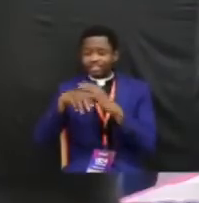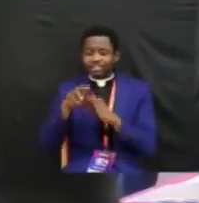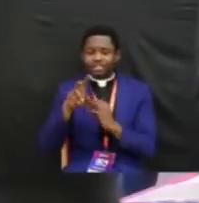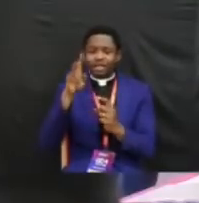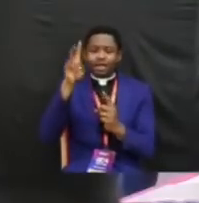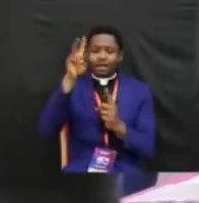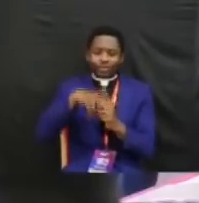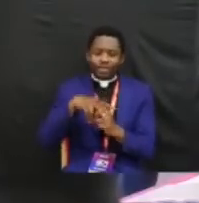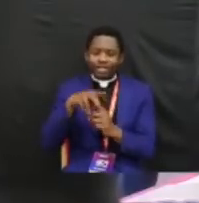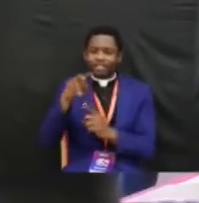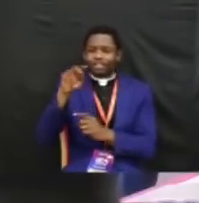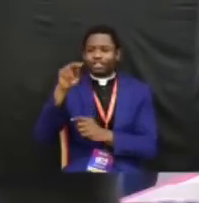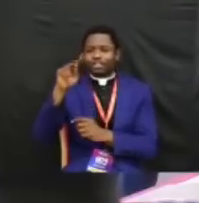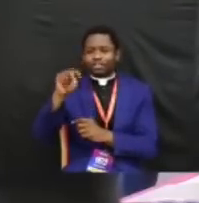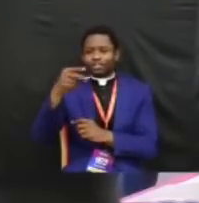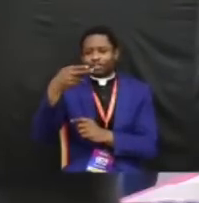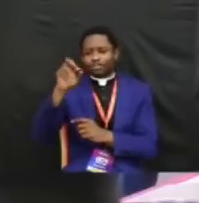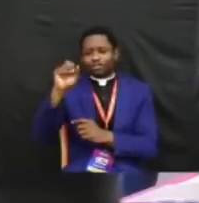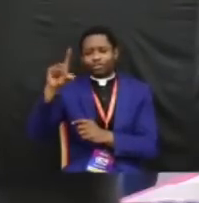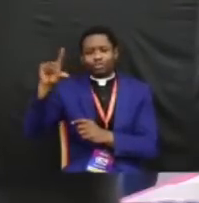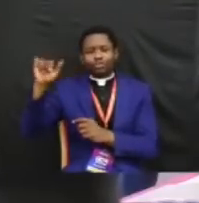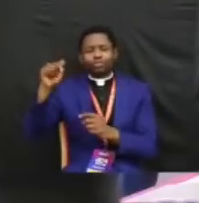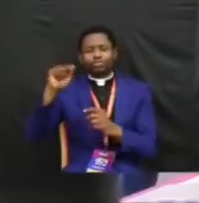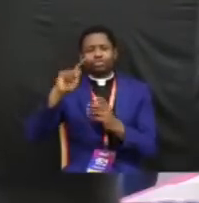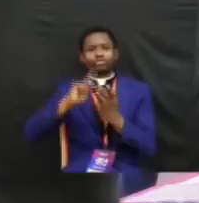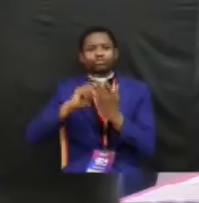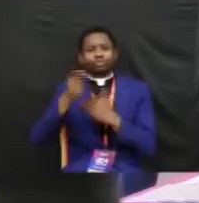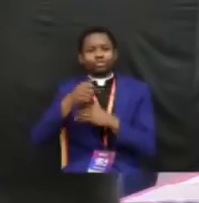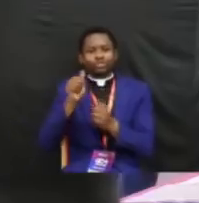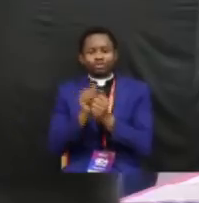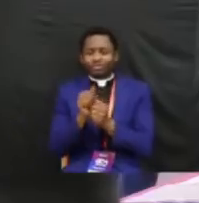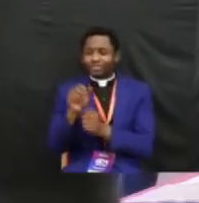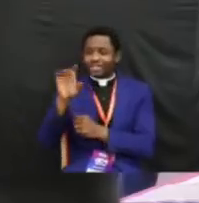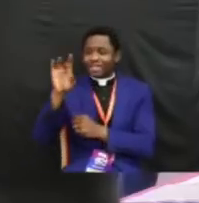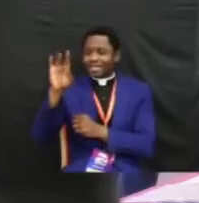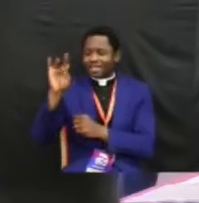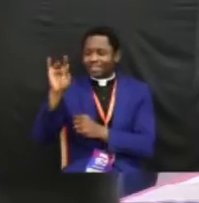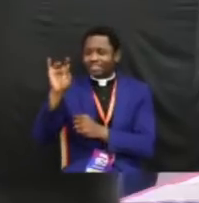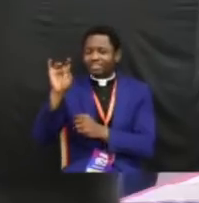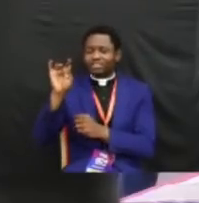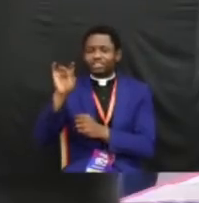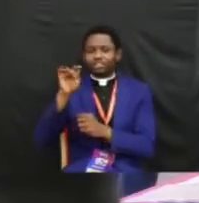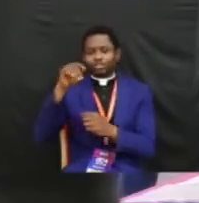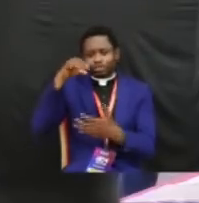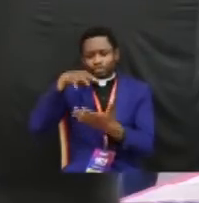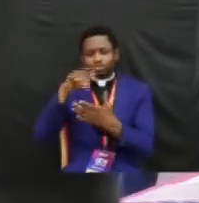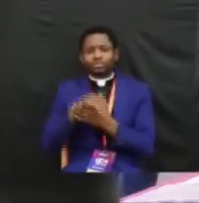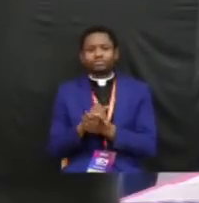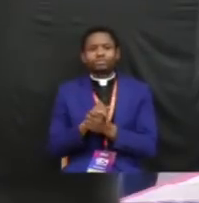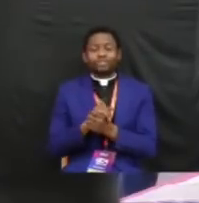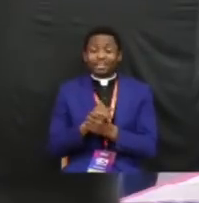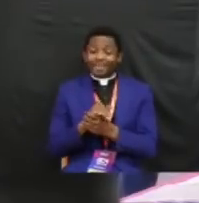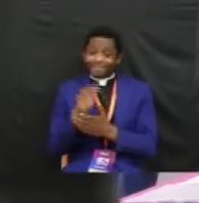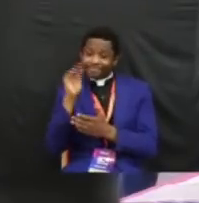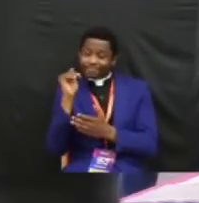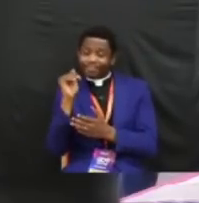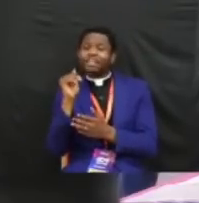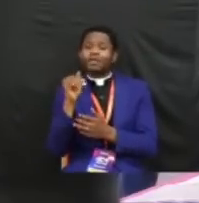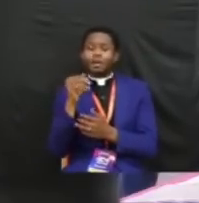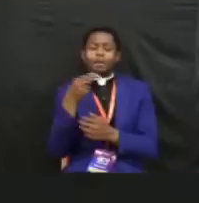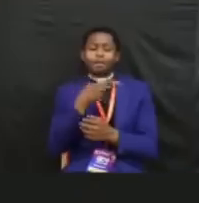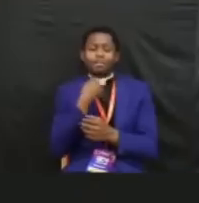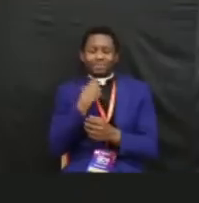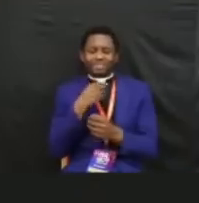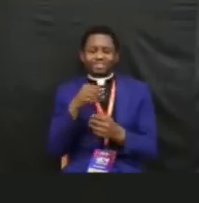program with 18 students including 15 ministerial students. A professional counseling program